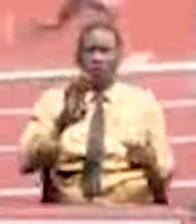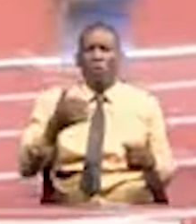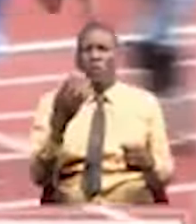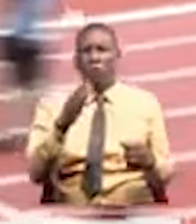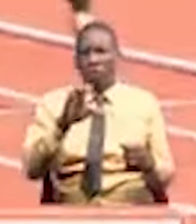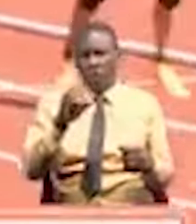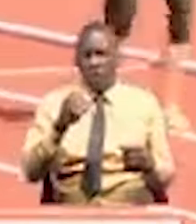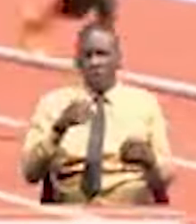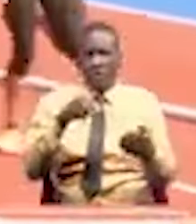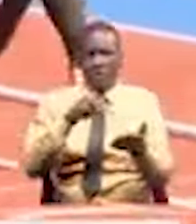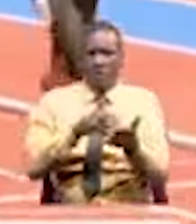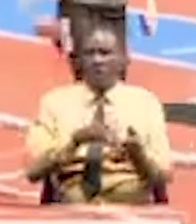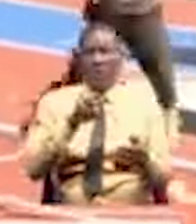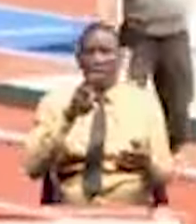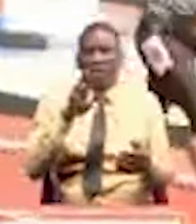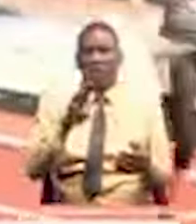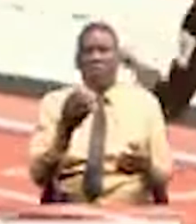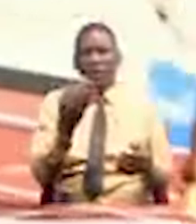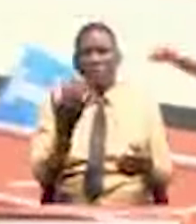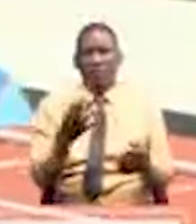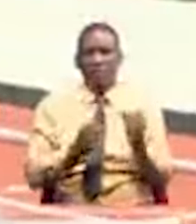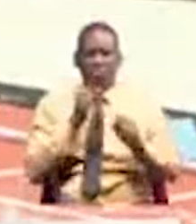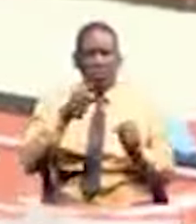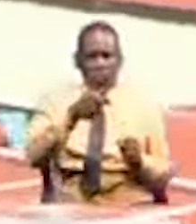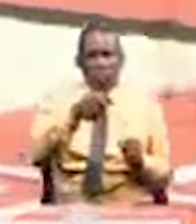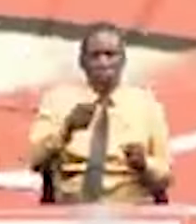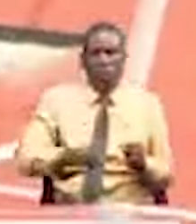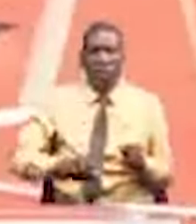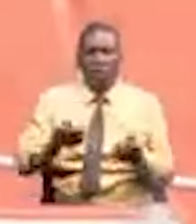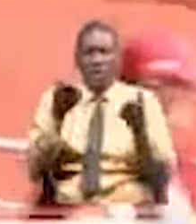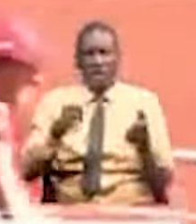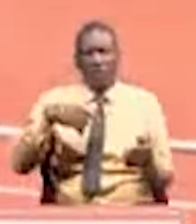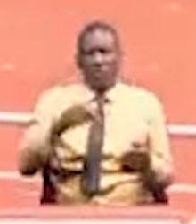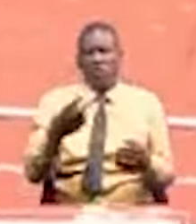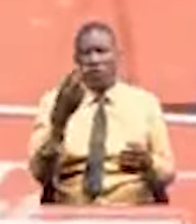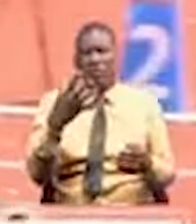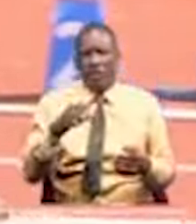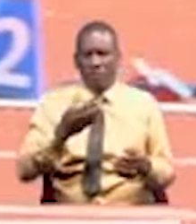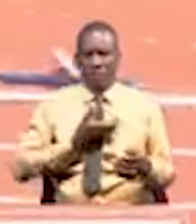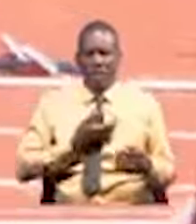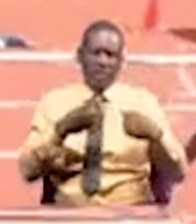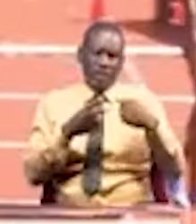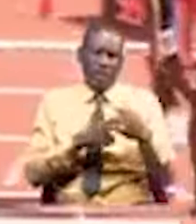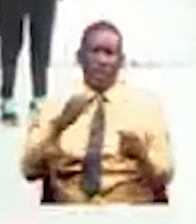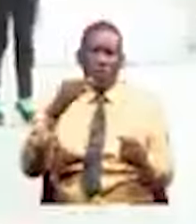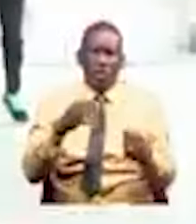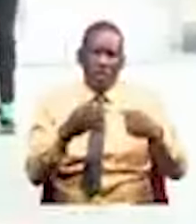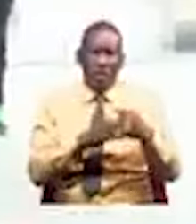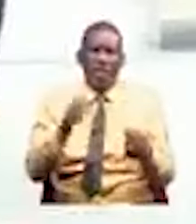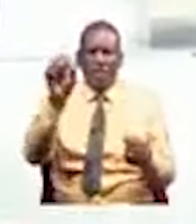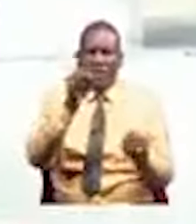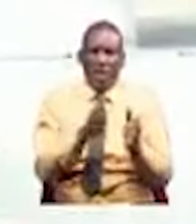meters W35 relay at the Slot Stadium. Kenya currently has won 25 medals, 7 of which are gold, 8 silver and